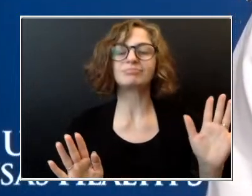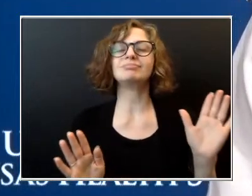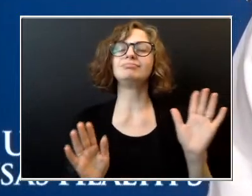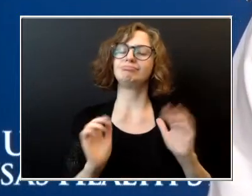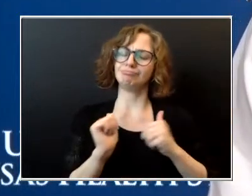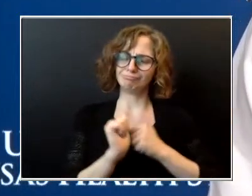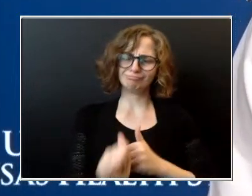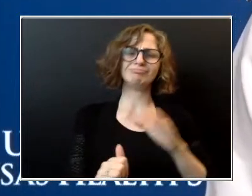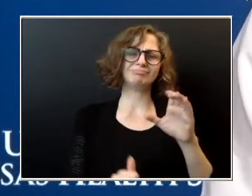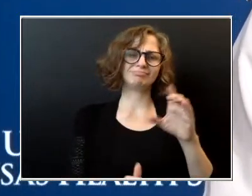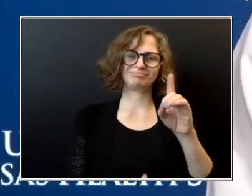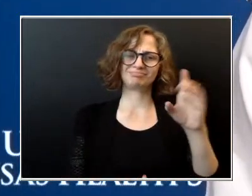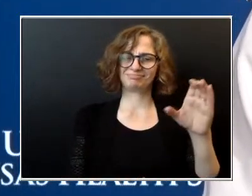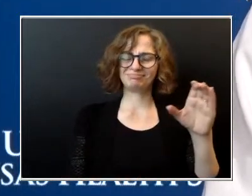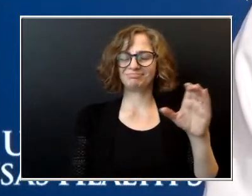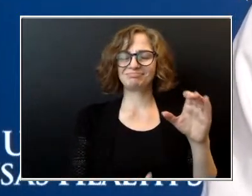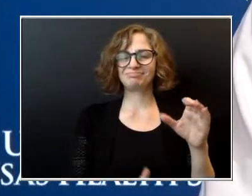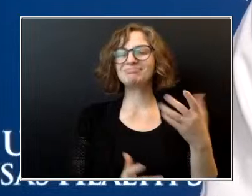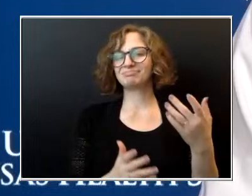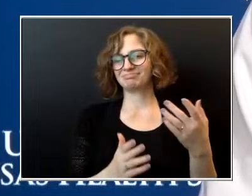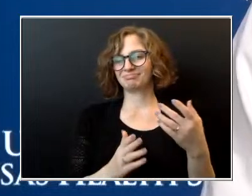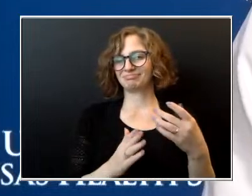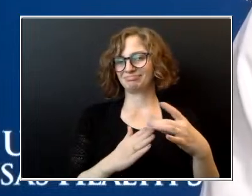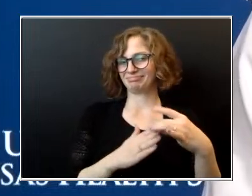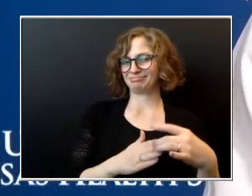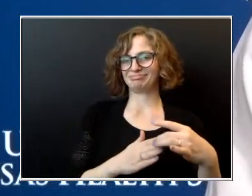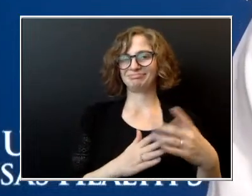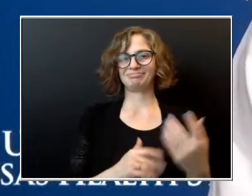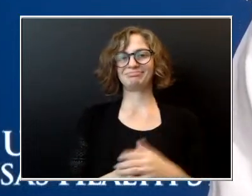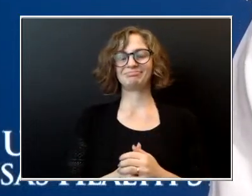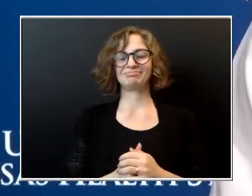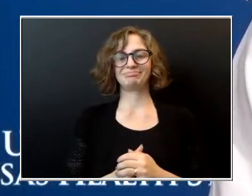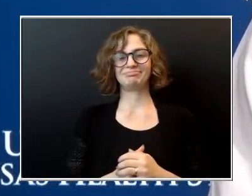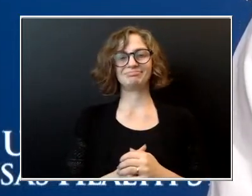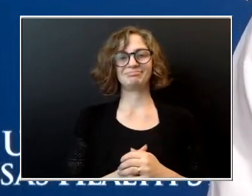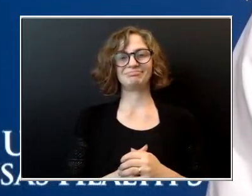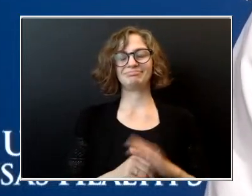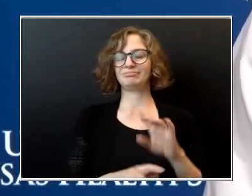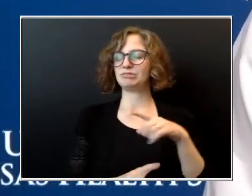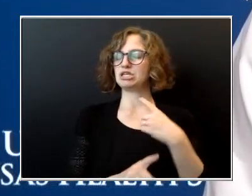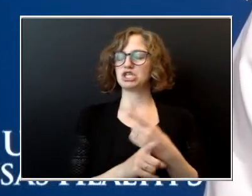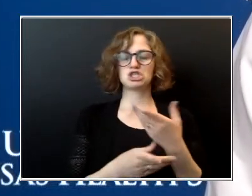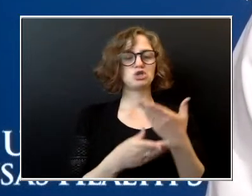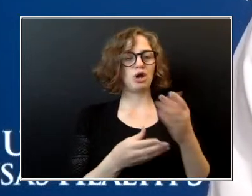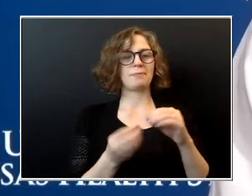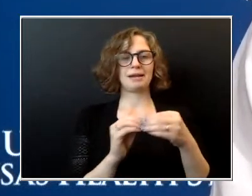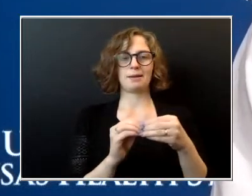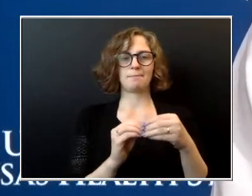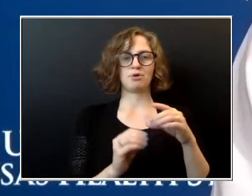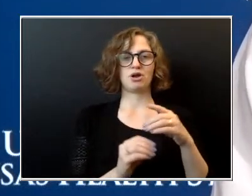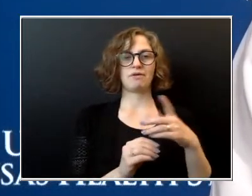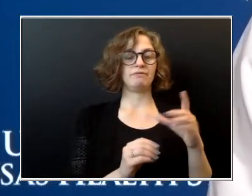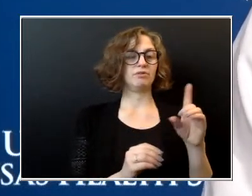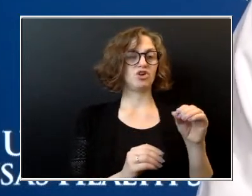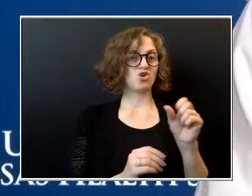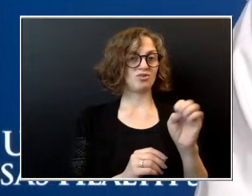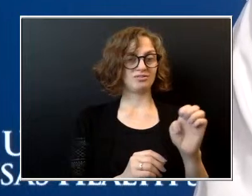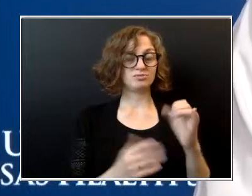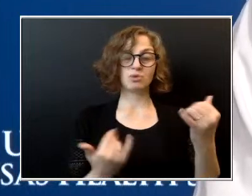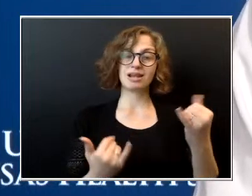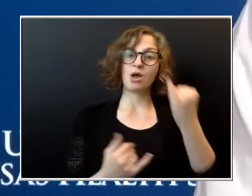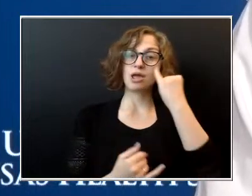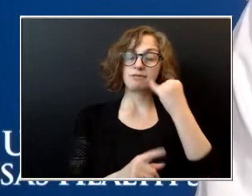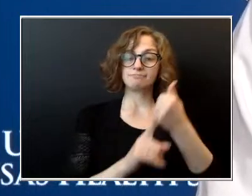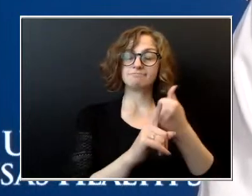ACIP guidance and recommend just the recommended number of doses. And again, for right now, if you are immune compromised and you received